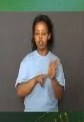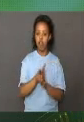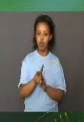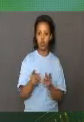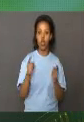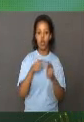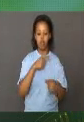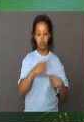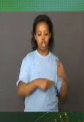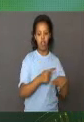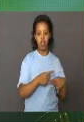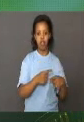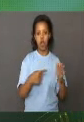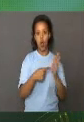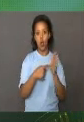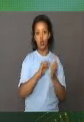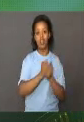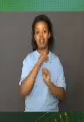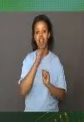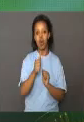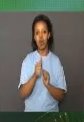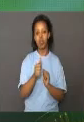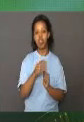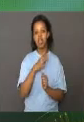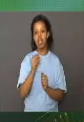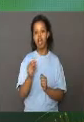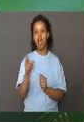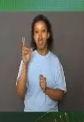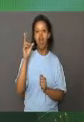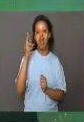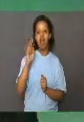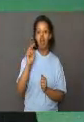genetic code into host cells' DNA.